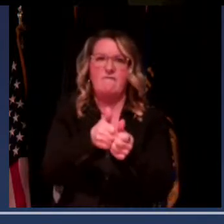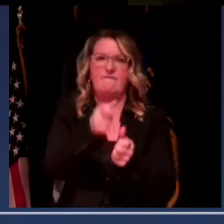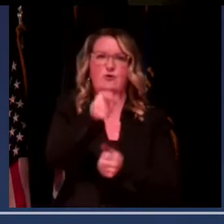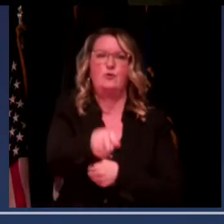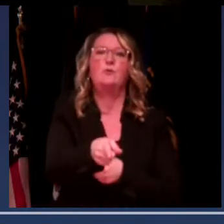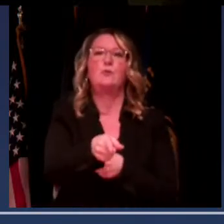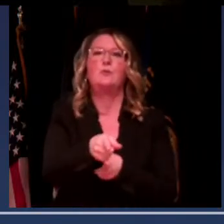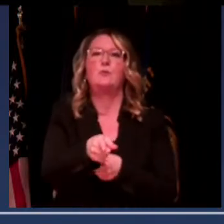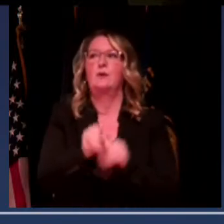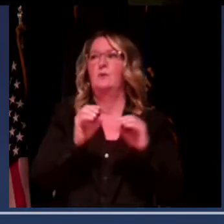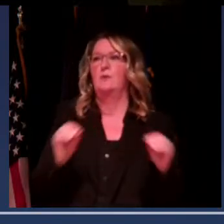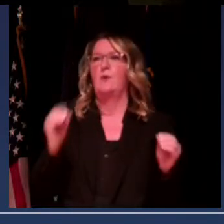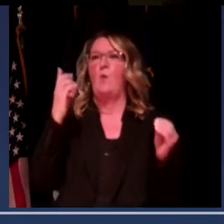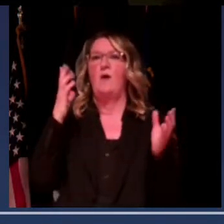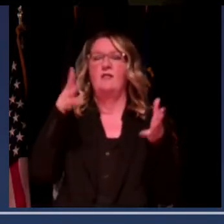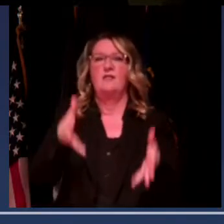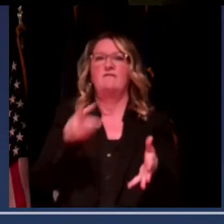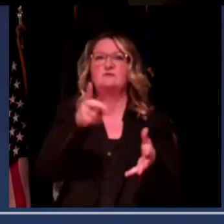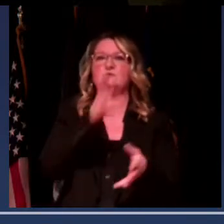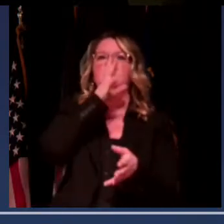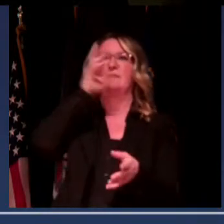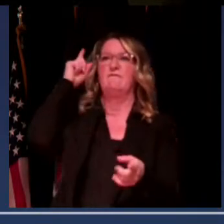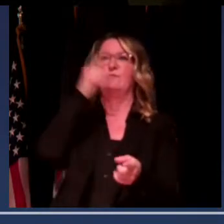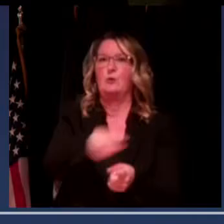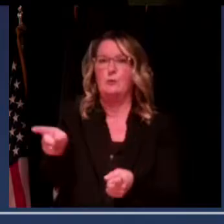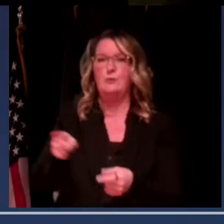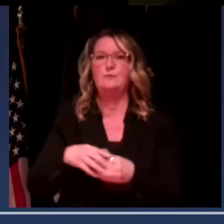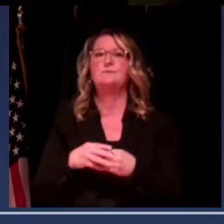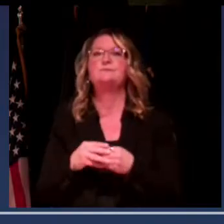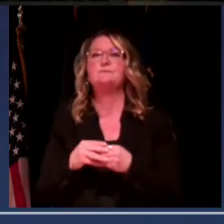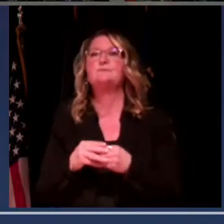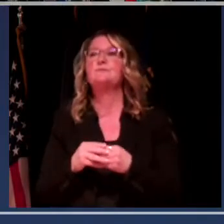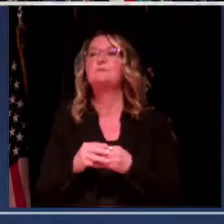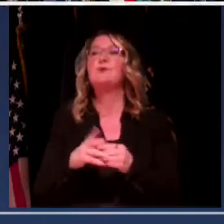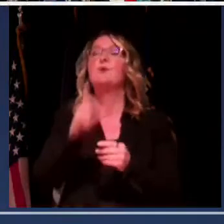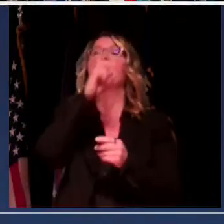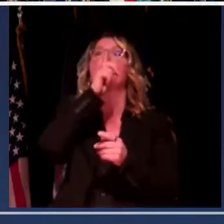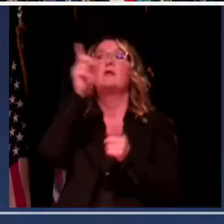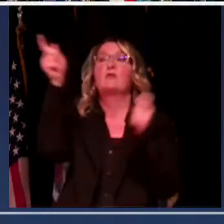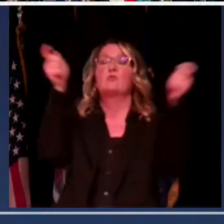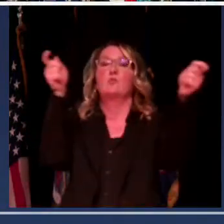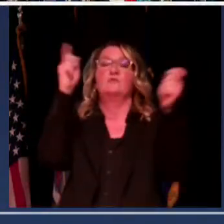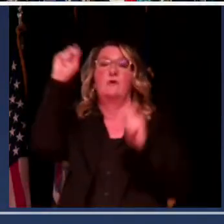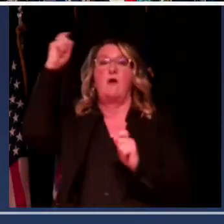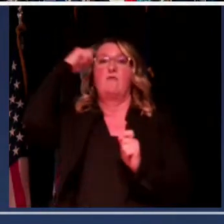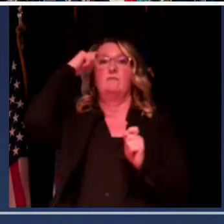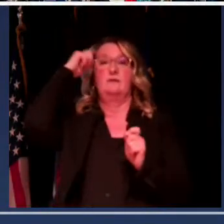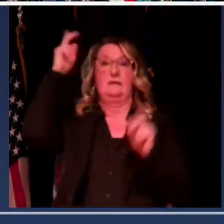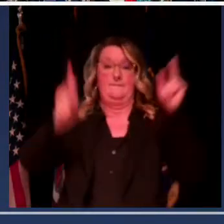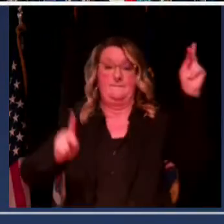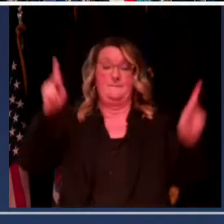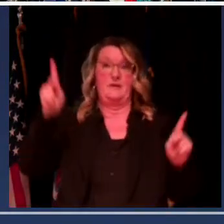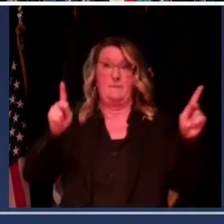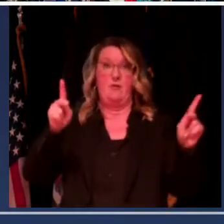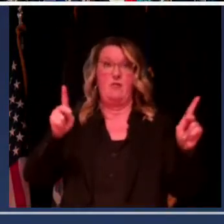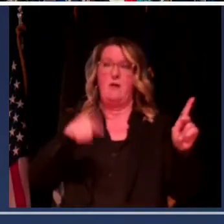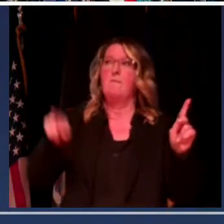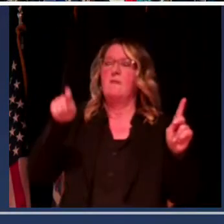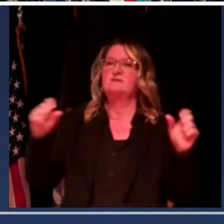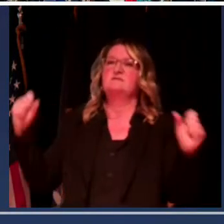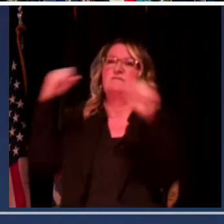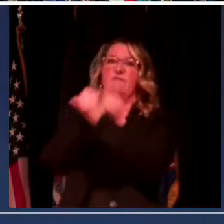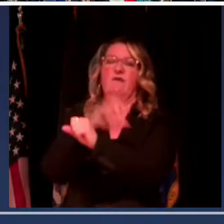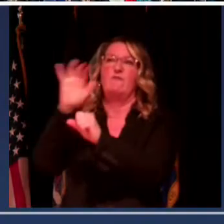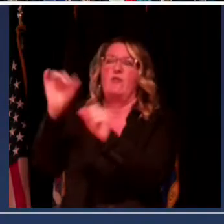there will be no one left to speak for you. The true rulers of our government, the people, must fight for the